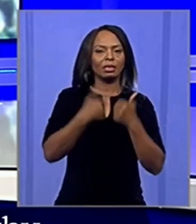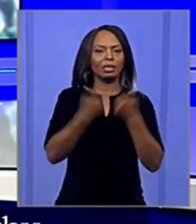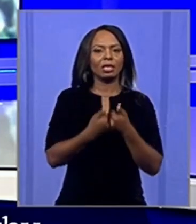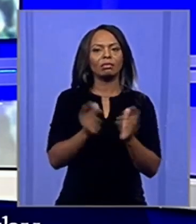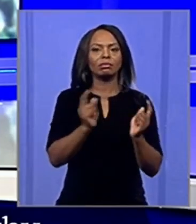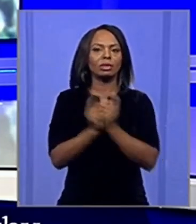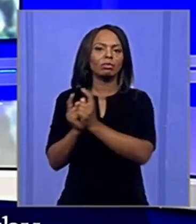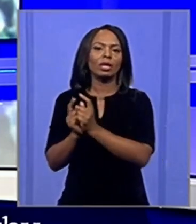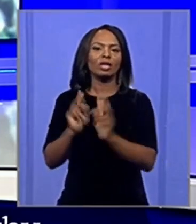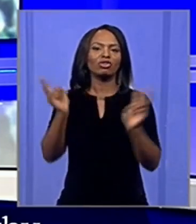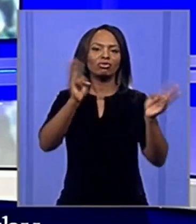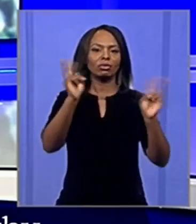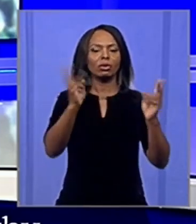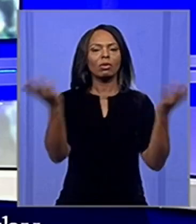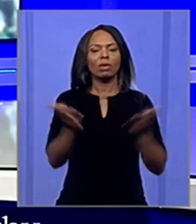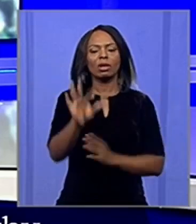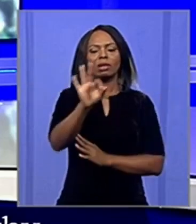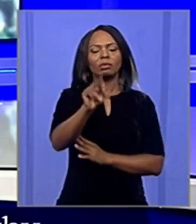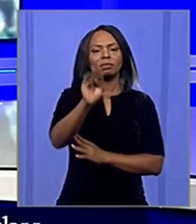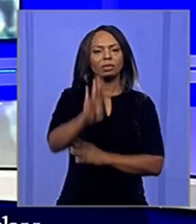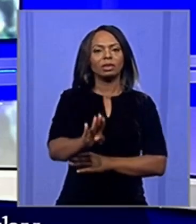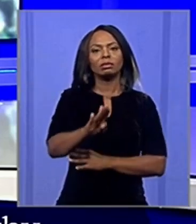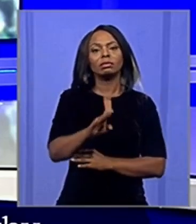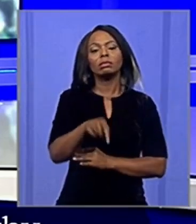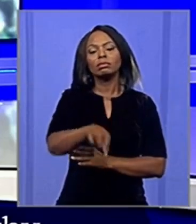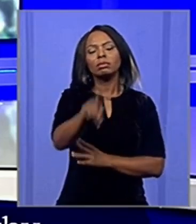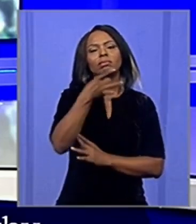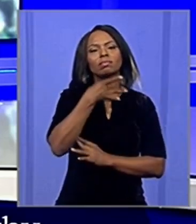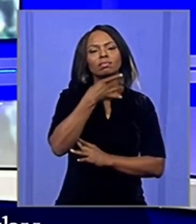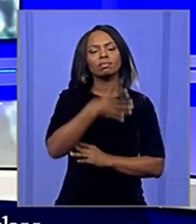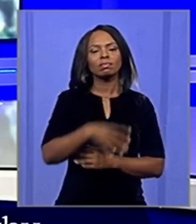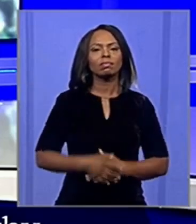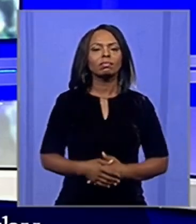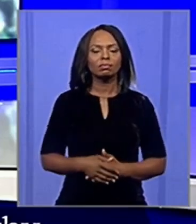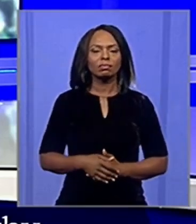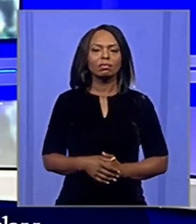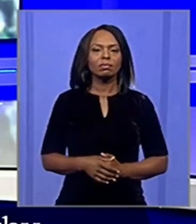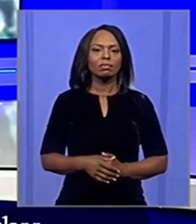le Kaizer Chiefs kwa FNB Stadium ka la matlhatso.